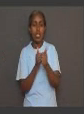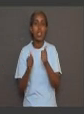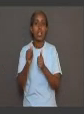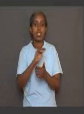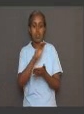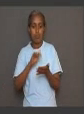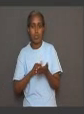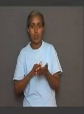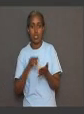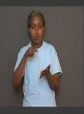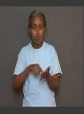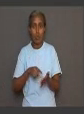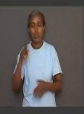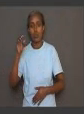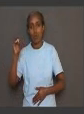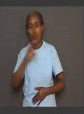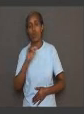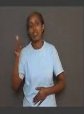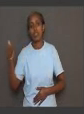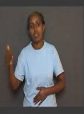points O and A.